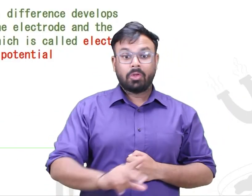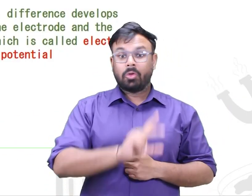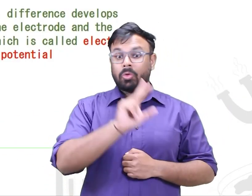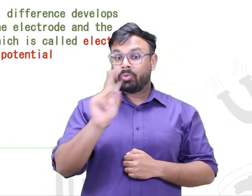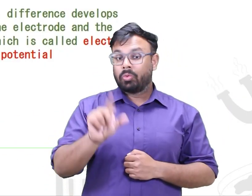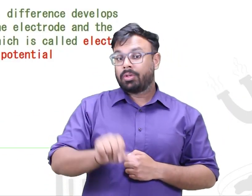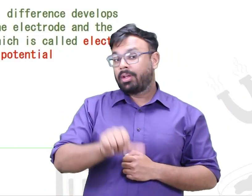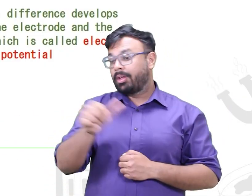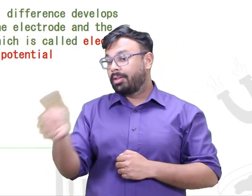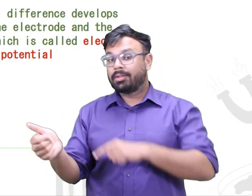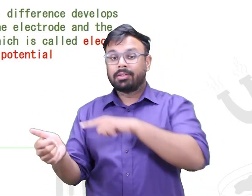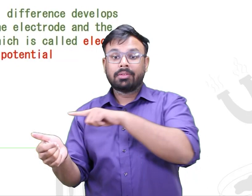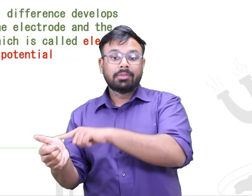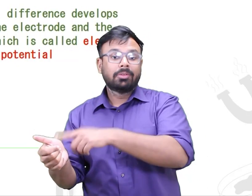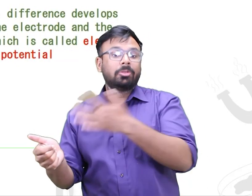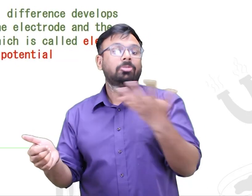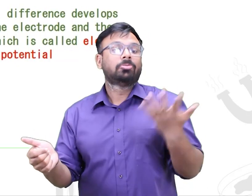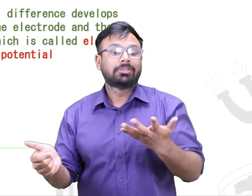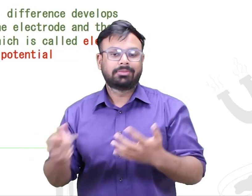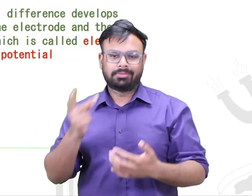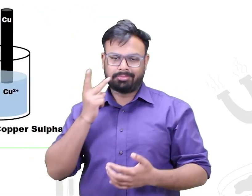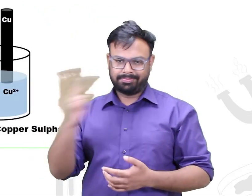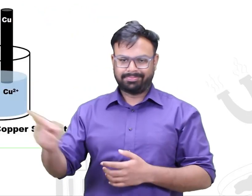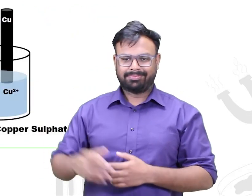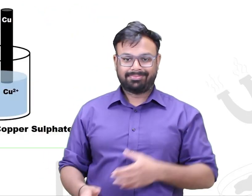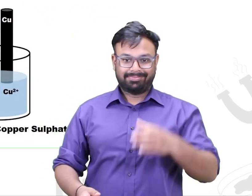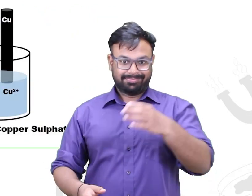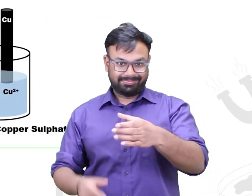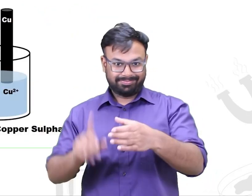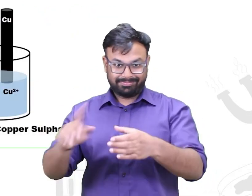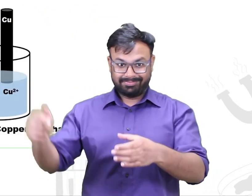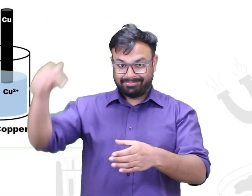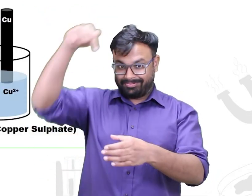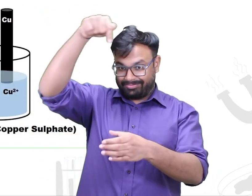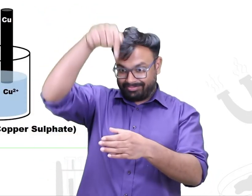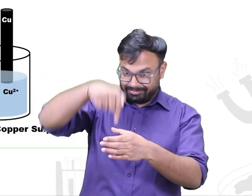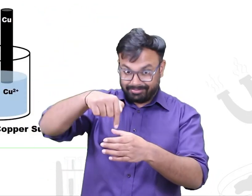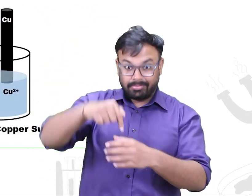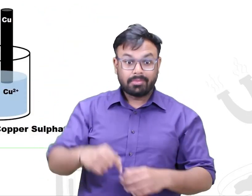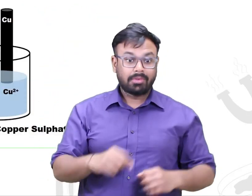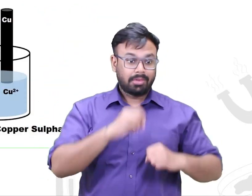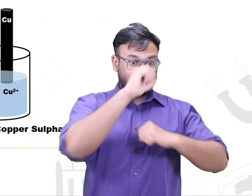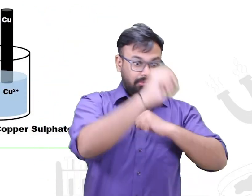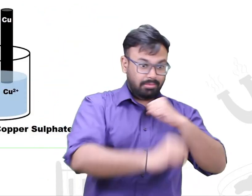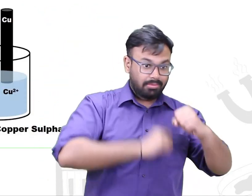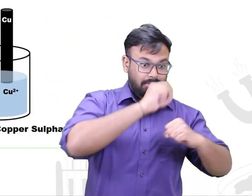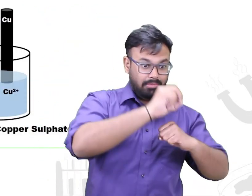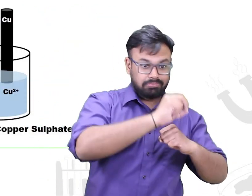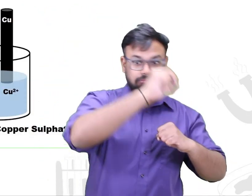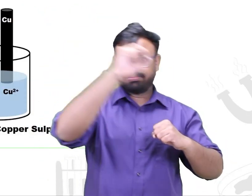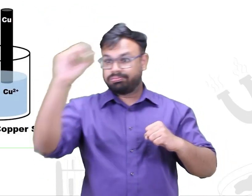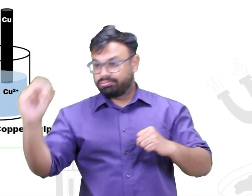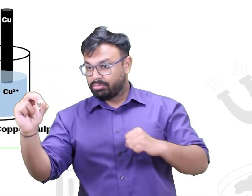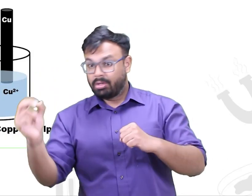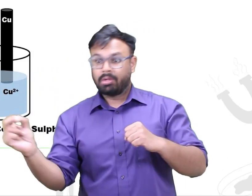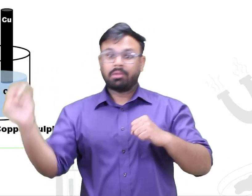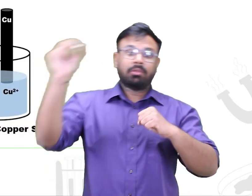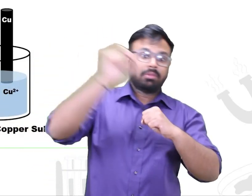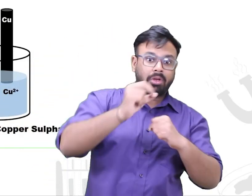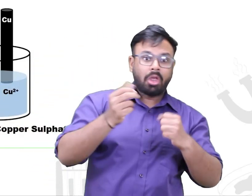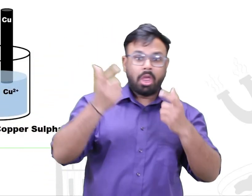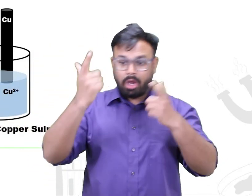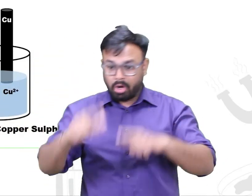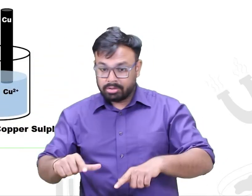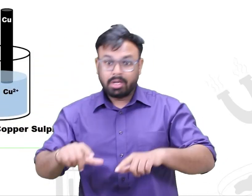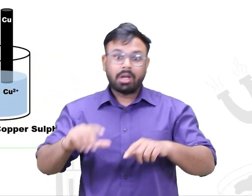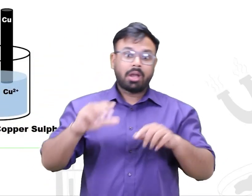electrode potential is described here, followed by electrode potential. When the concentration of all the species involved in the half